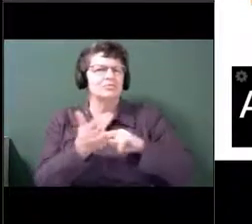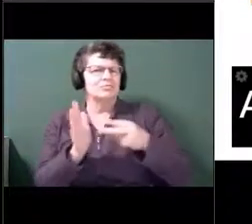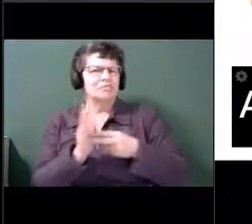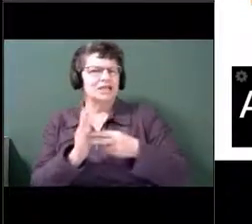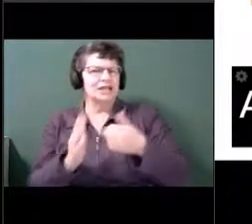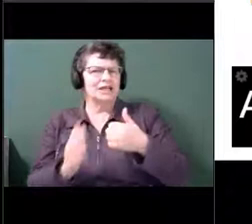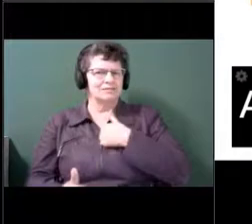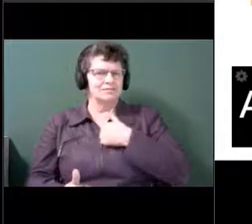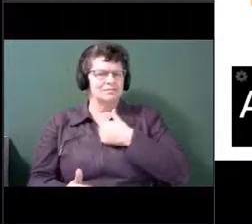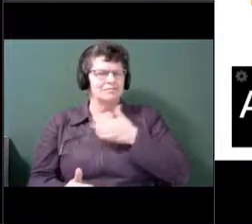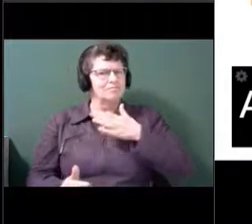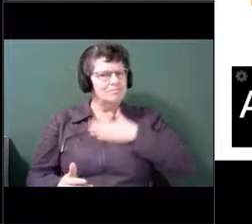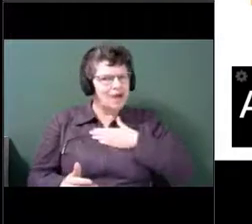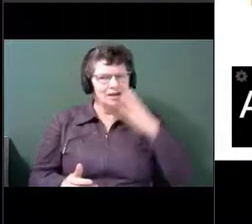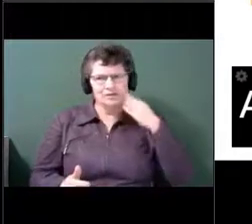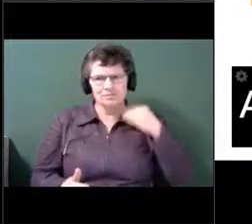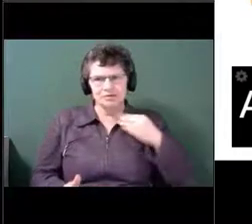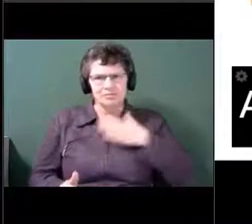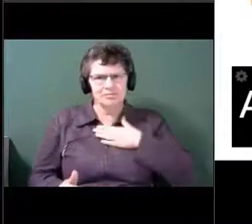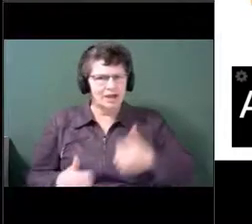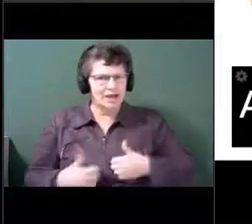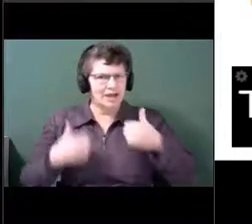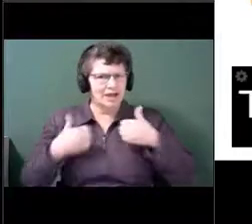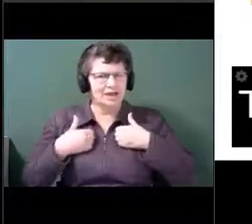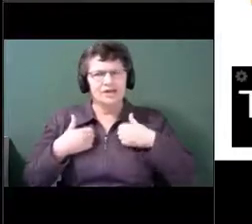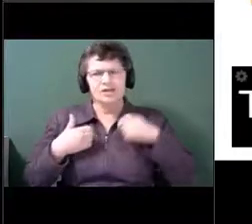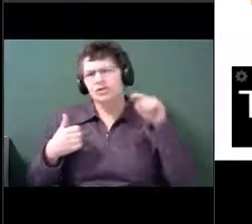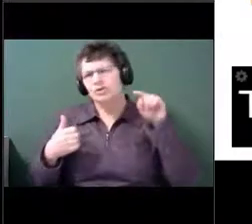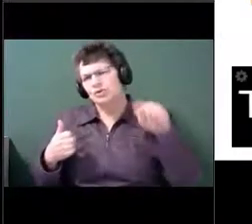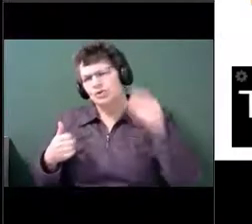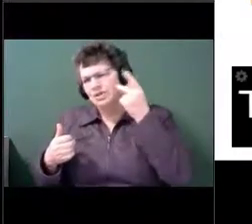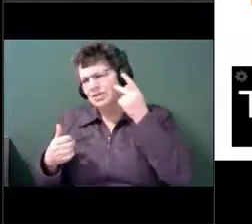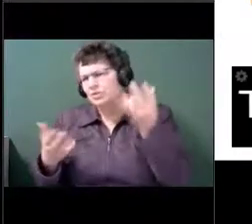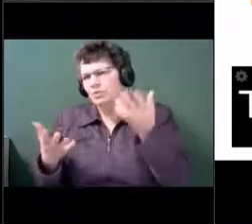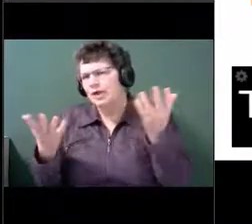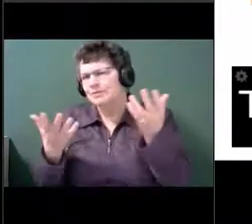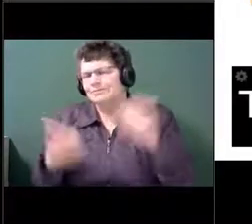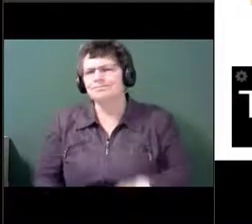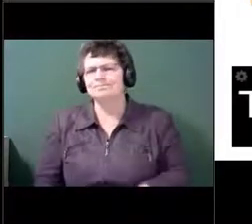life experience. What do you see in this one?